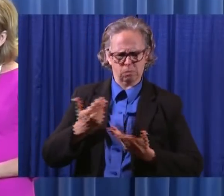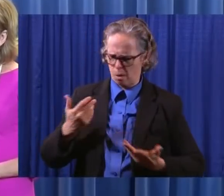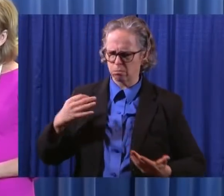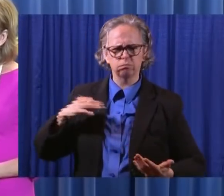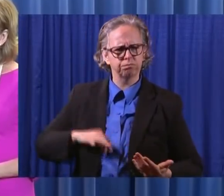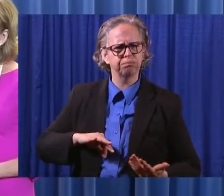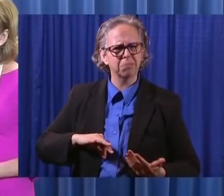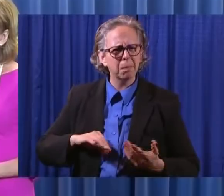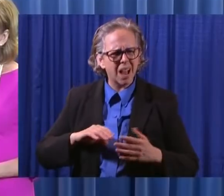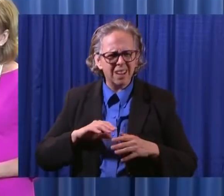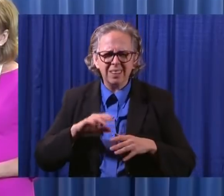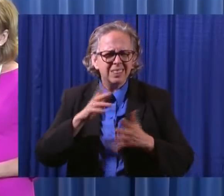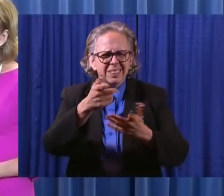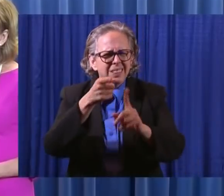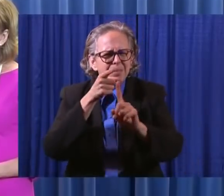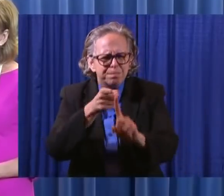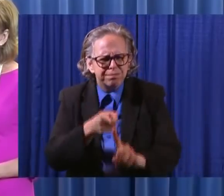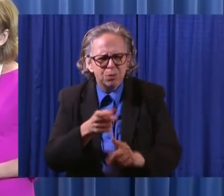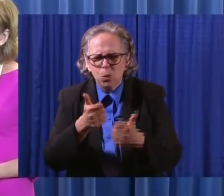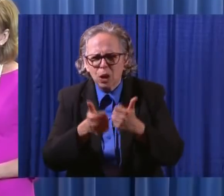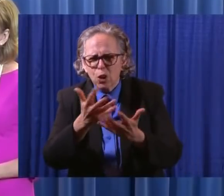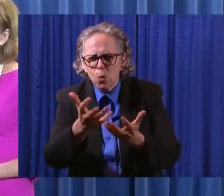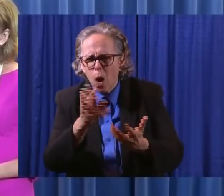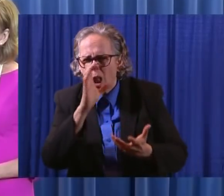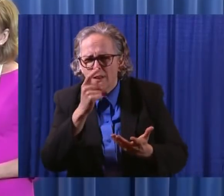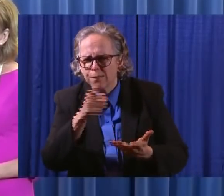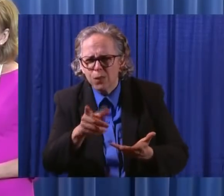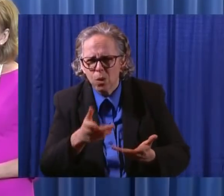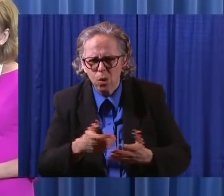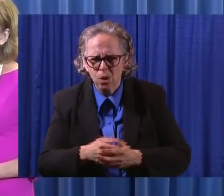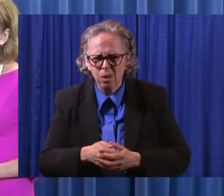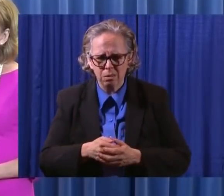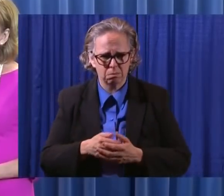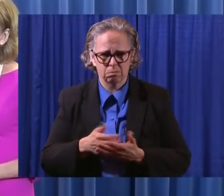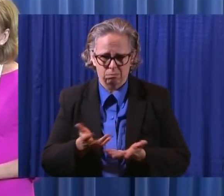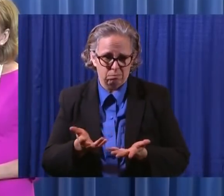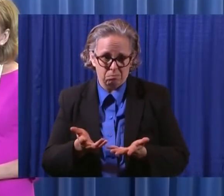there is specific data, that you want,